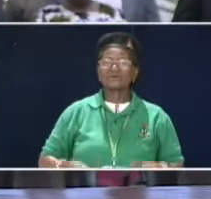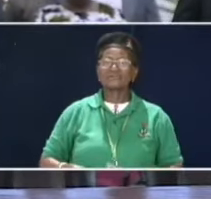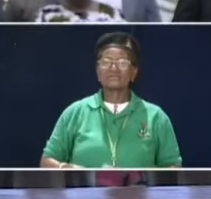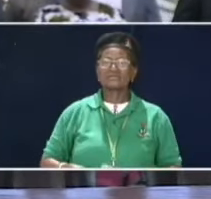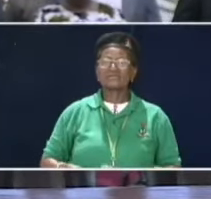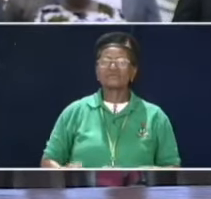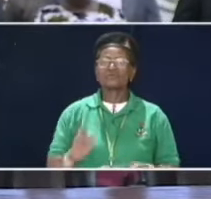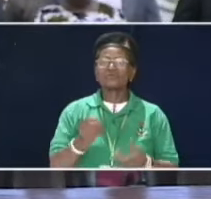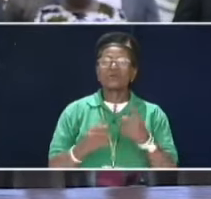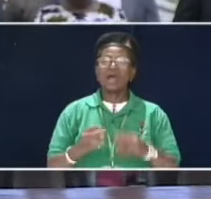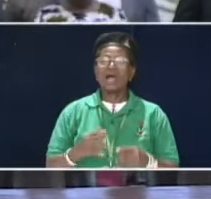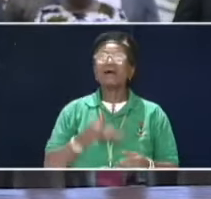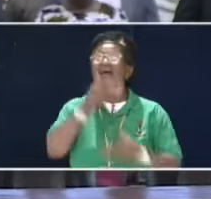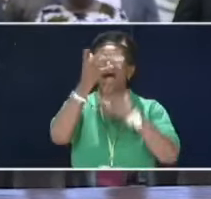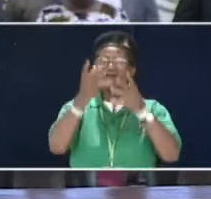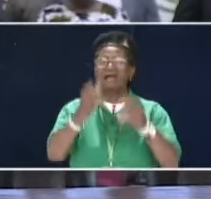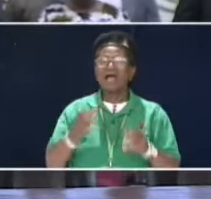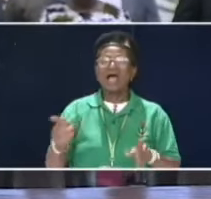And as she was shouting,